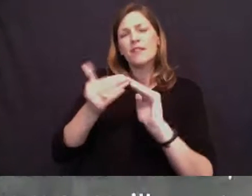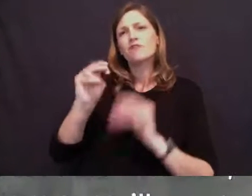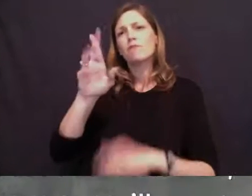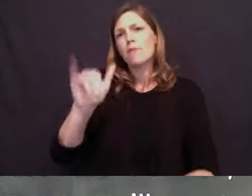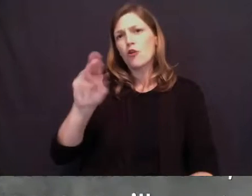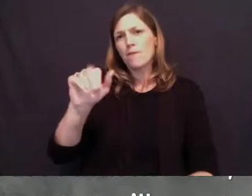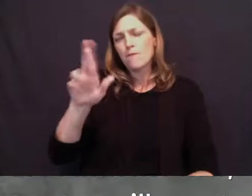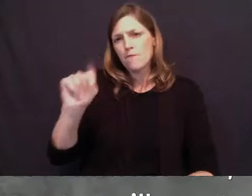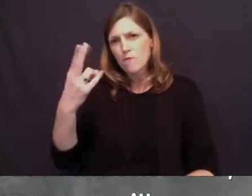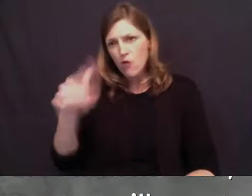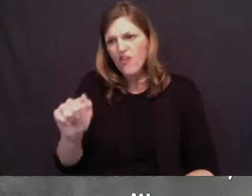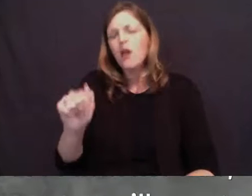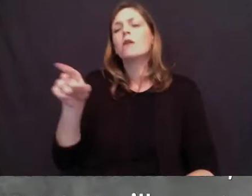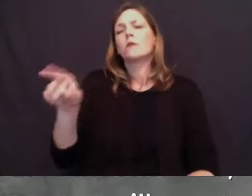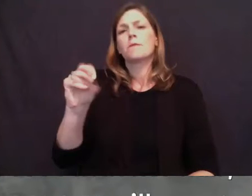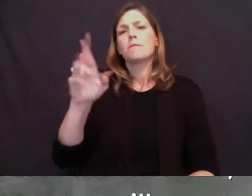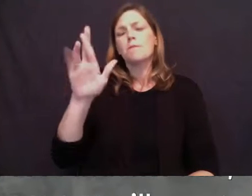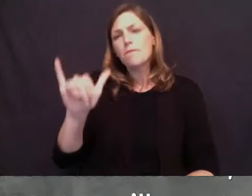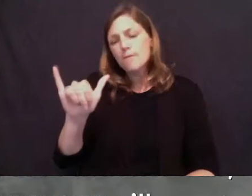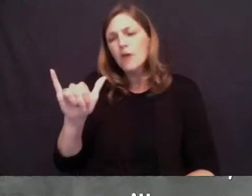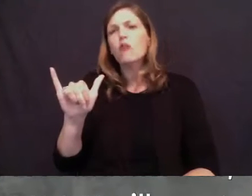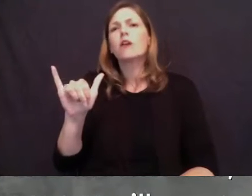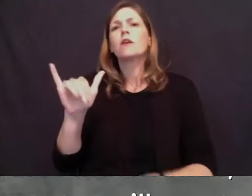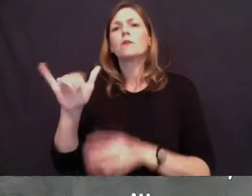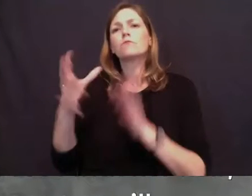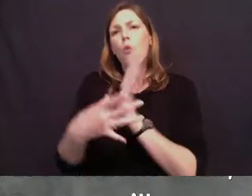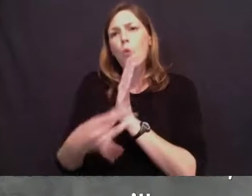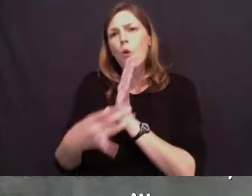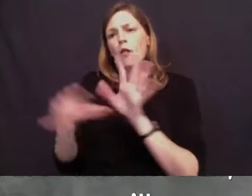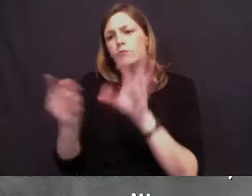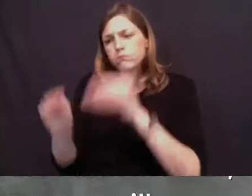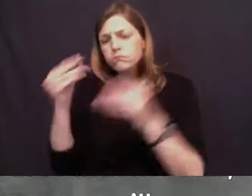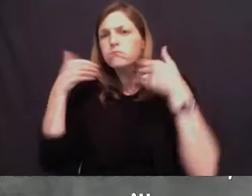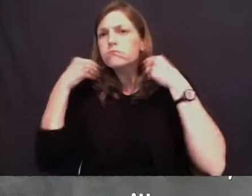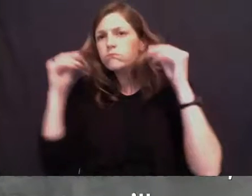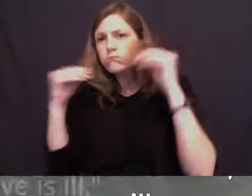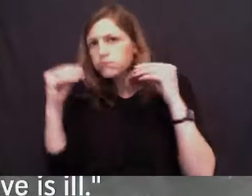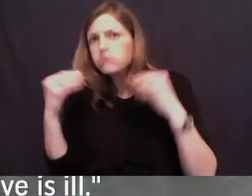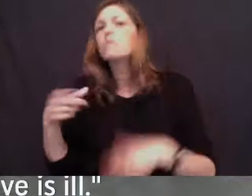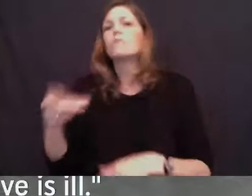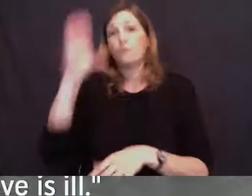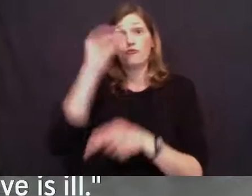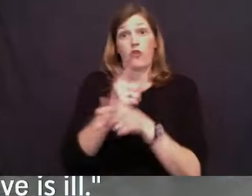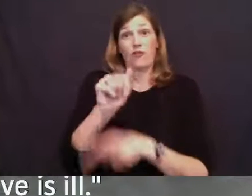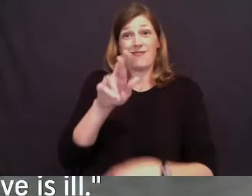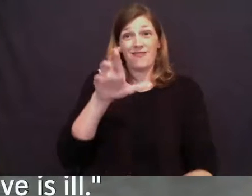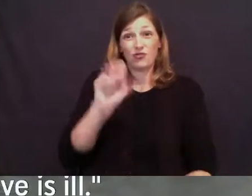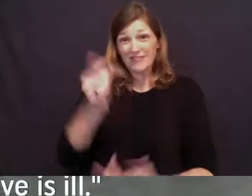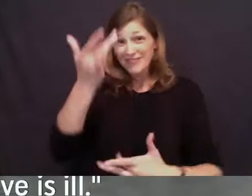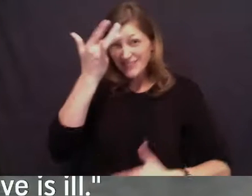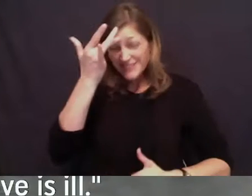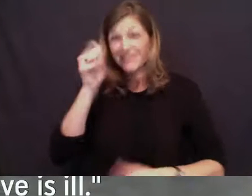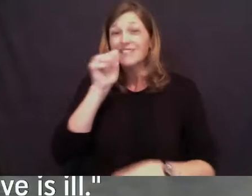who anointed her Lord with ointment and wiped his feet with her hair, whose brother Lazarus was ill. So the sisters sent to him